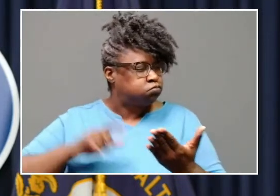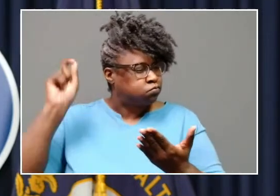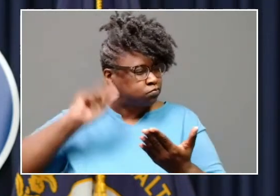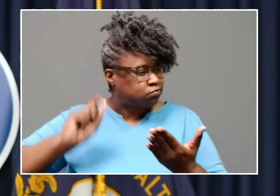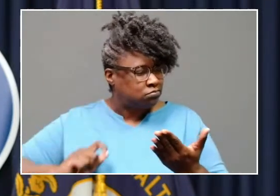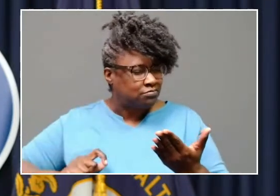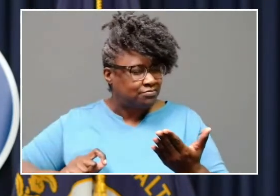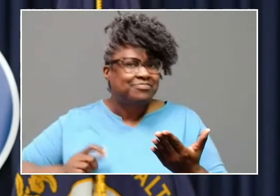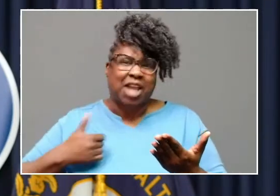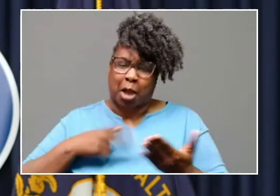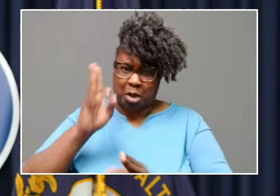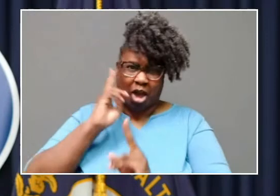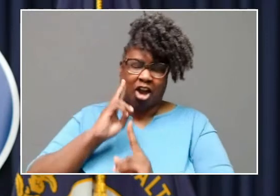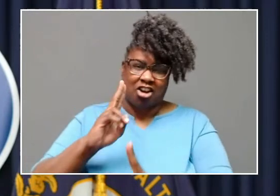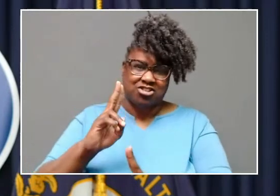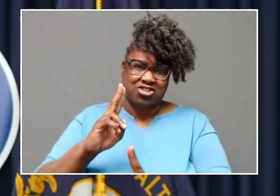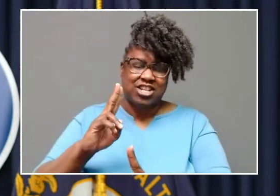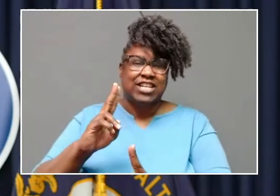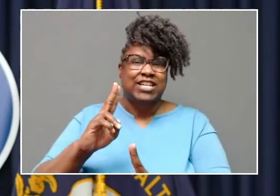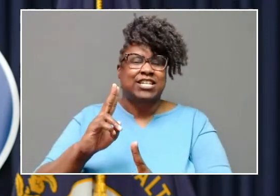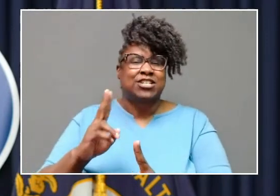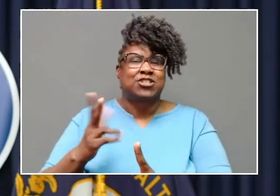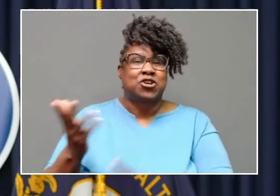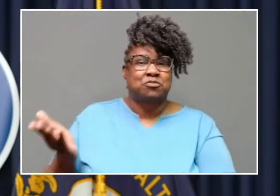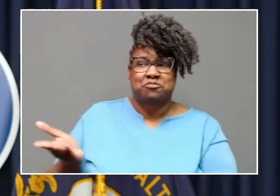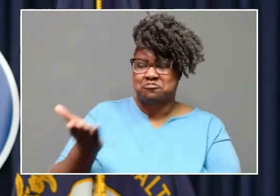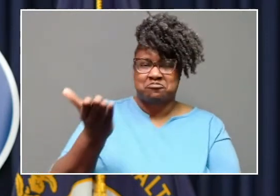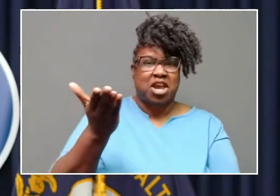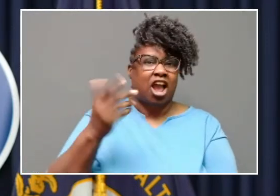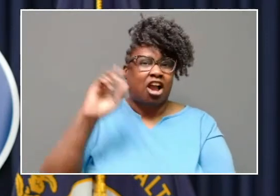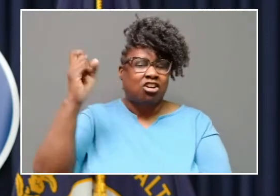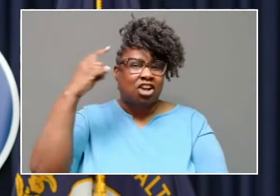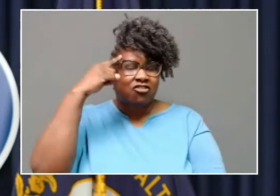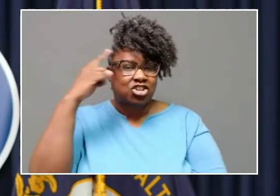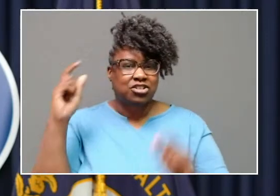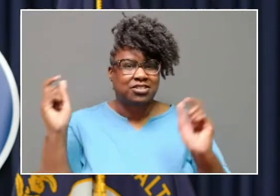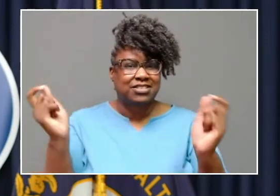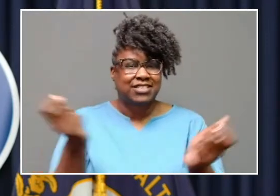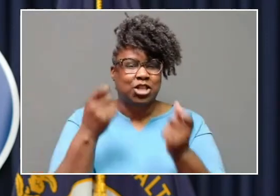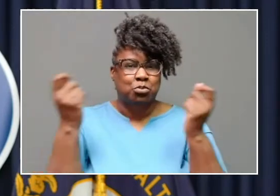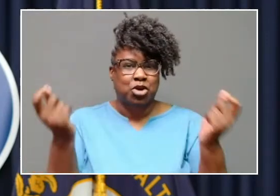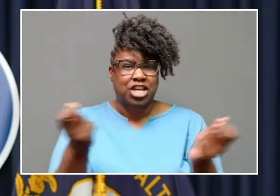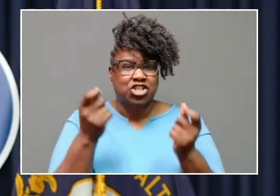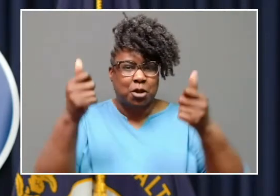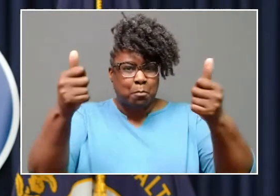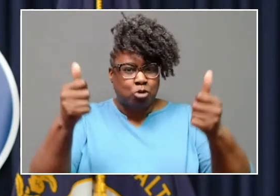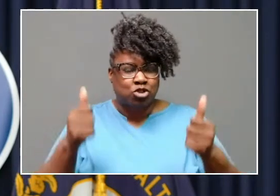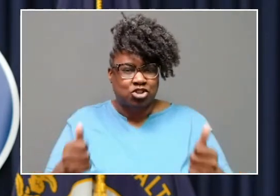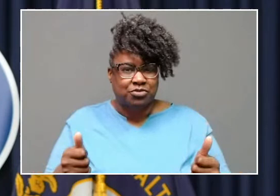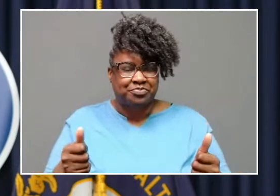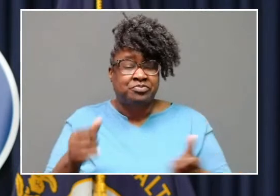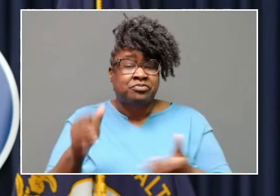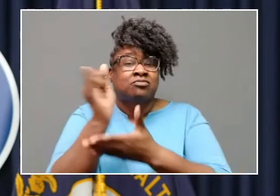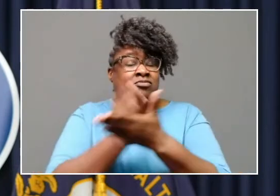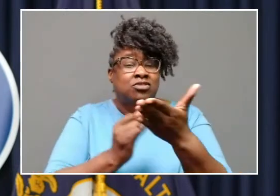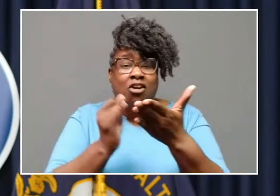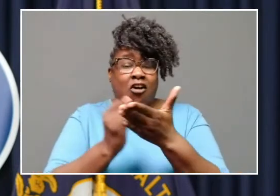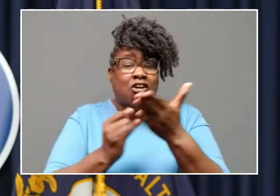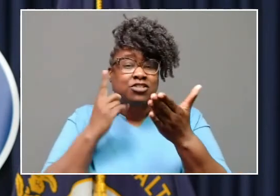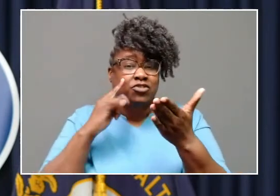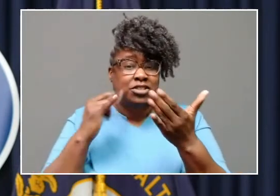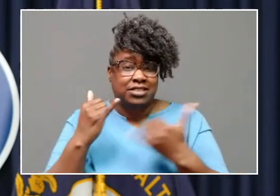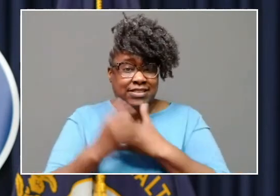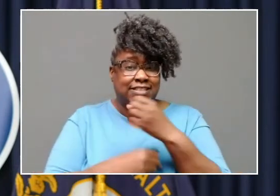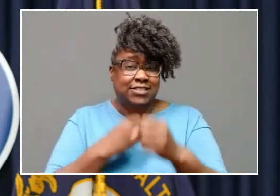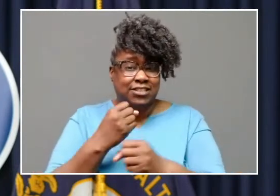tradition of presenting a Governor's Celebration Derby poster. The artist for this year's Governor's Celebration Derby poster is